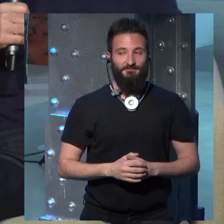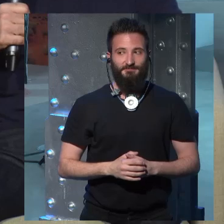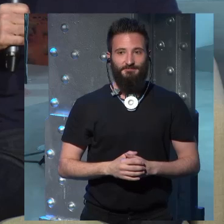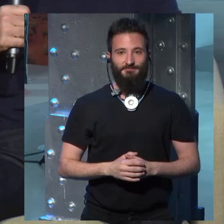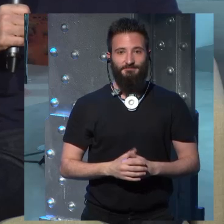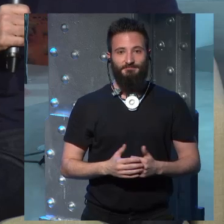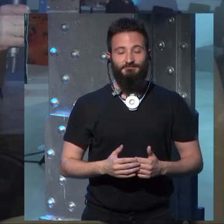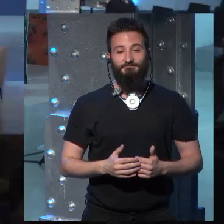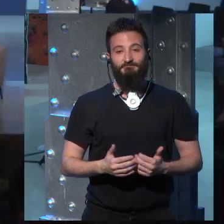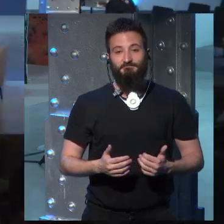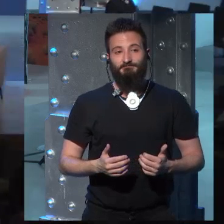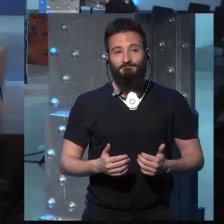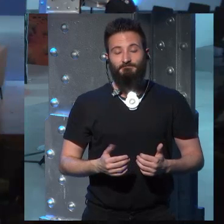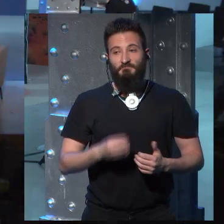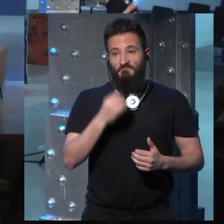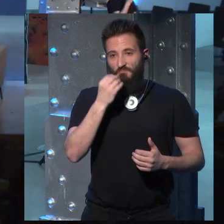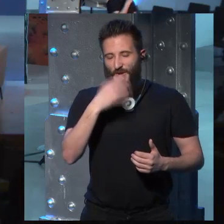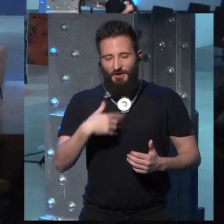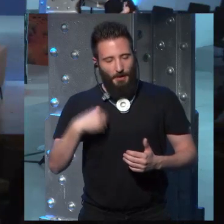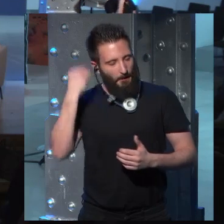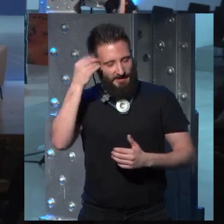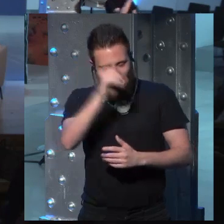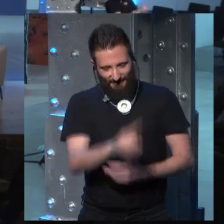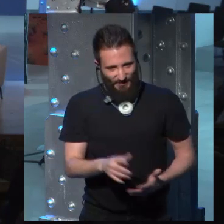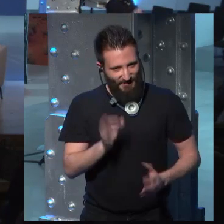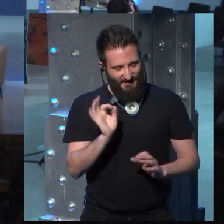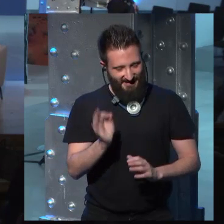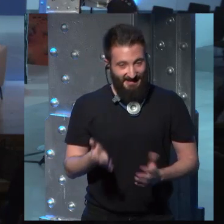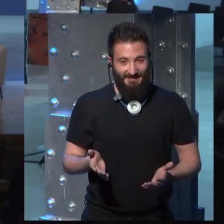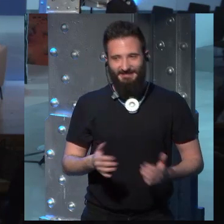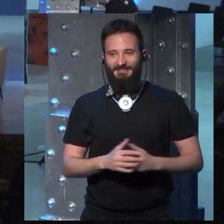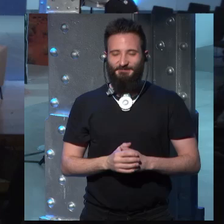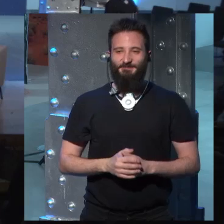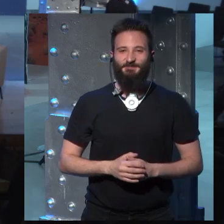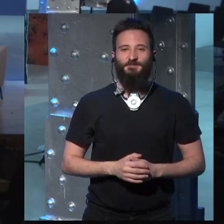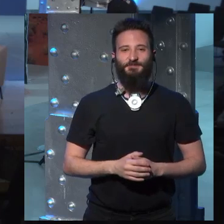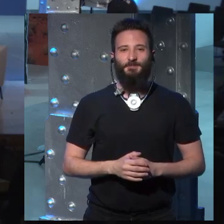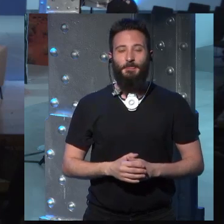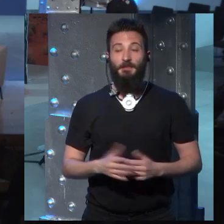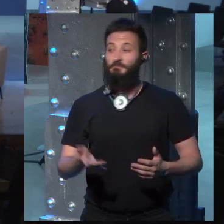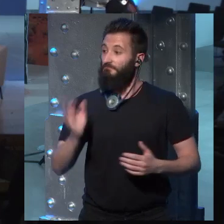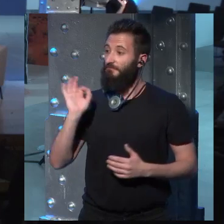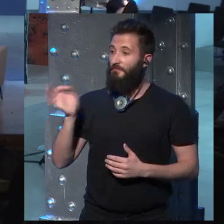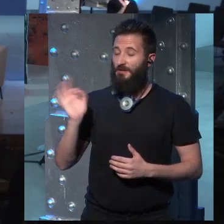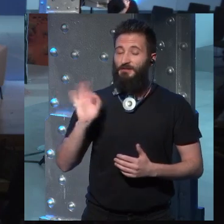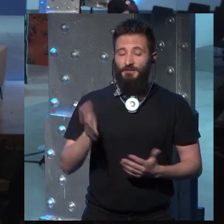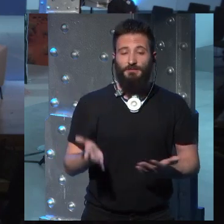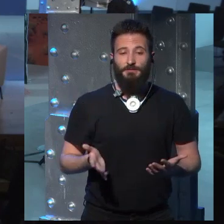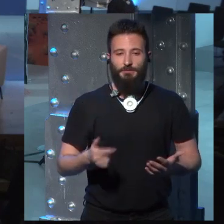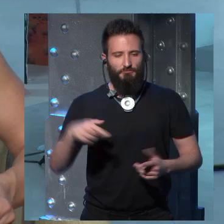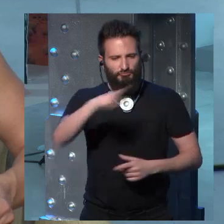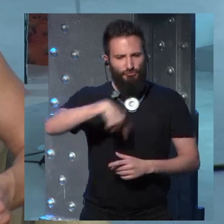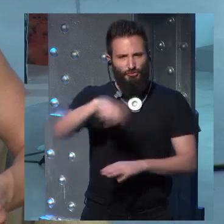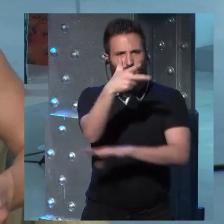Yeah, I didn't even think about it. I don't know. That seems crazy, right? But it's true. But that's what happens. It's a strange experience. We're shooting for 4 to 5